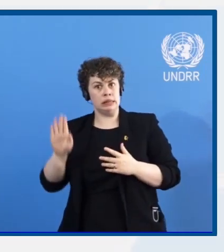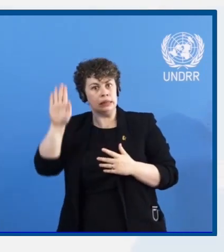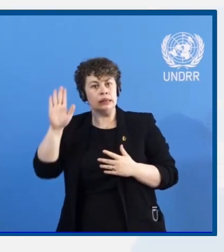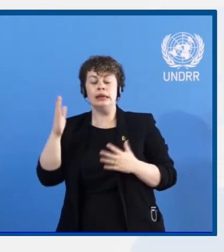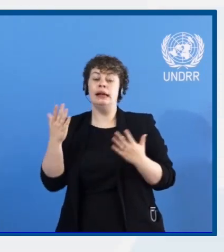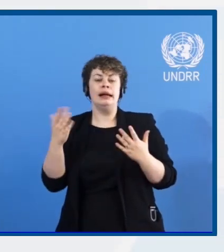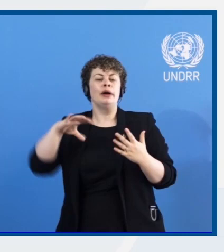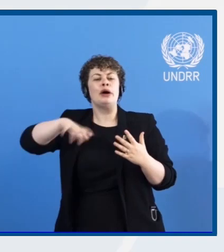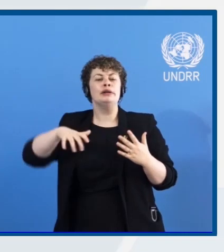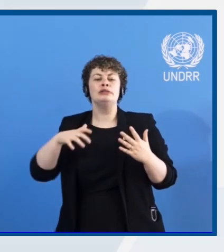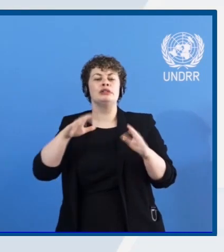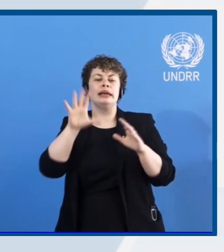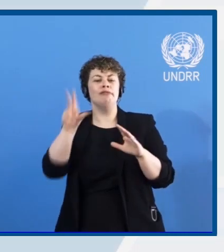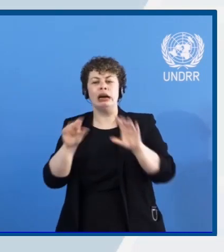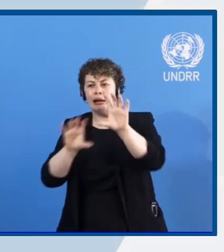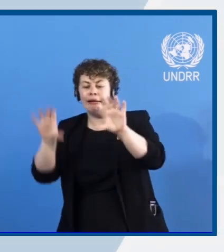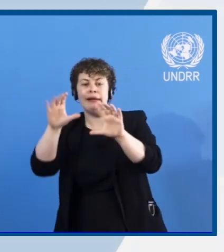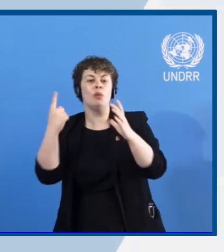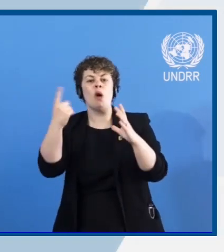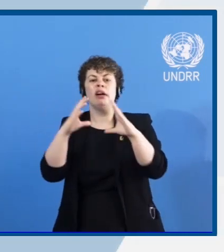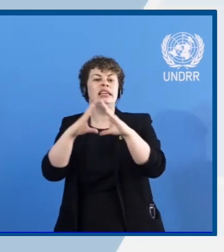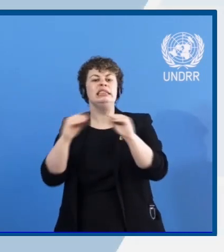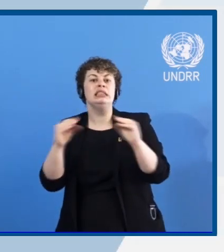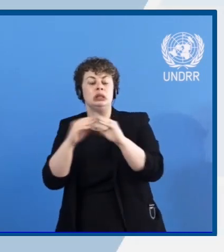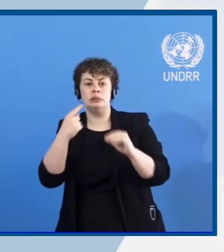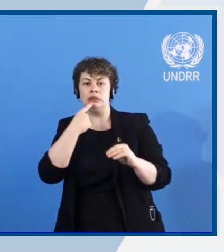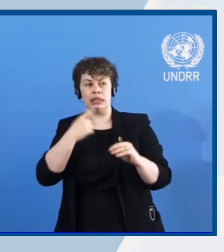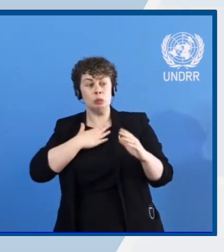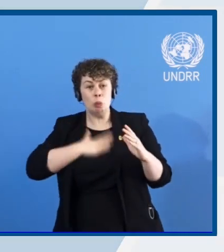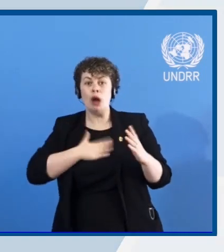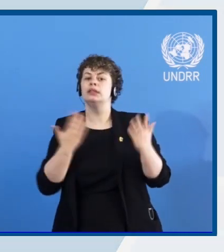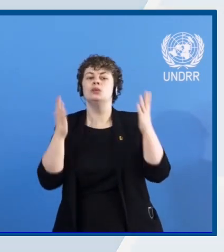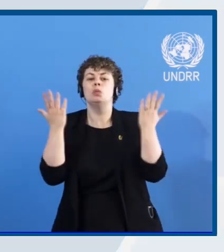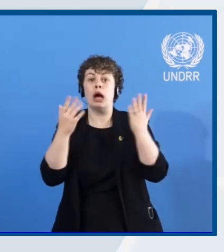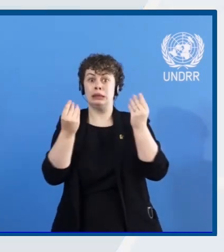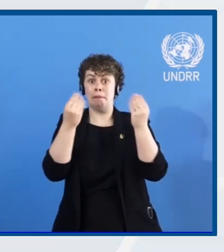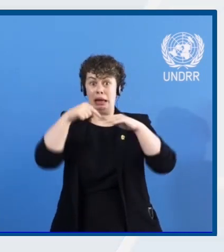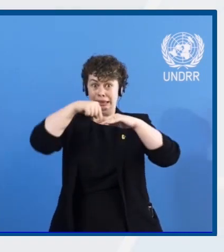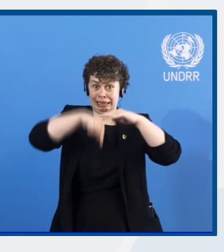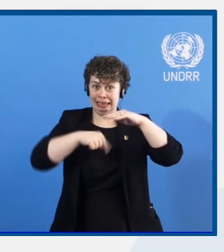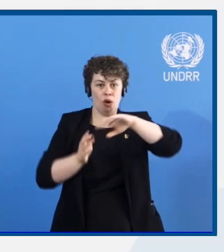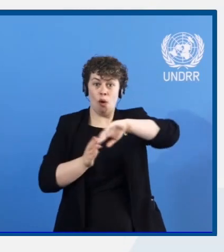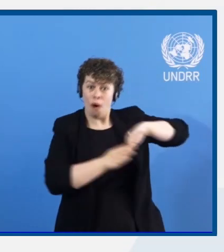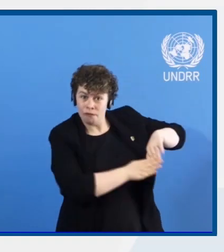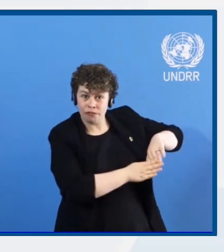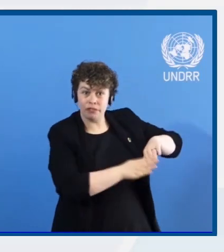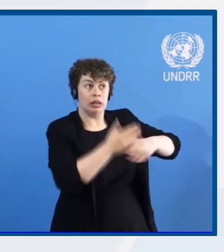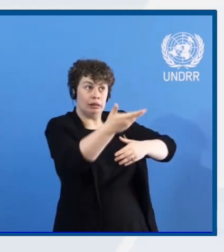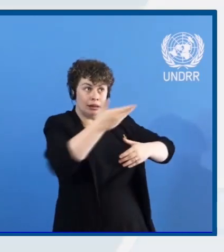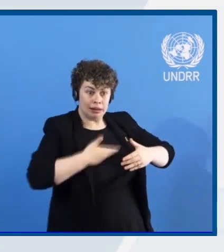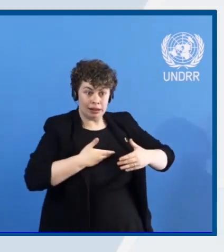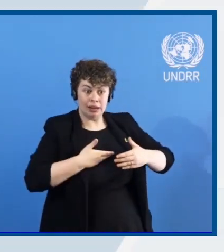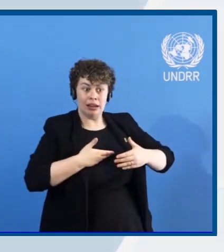Egypt, not specifically for climate, but for development swaps, debt swaps that are